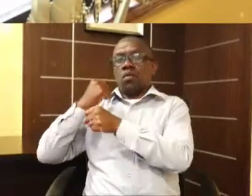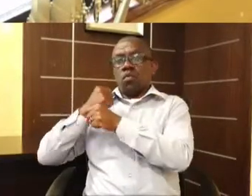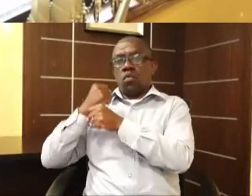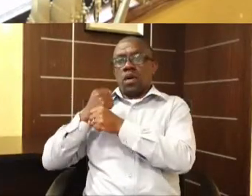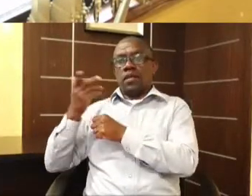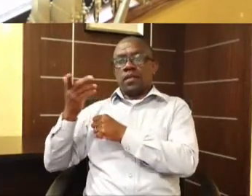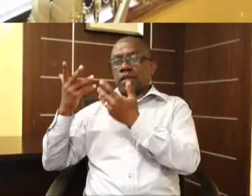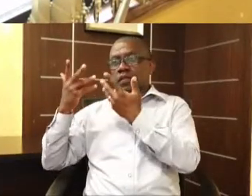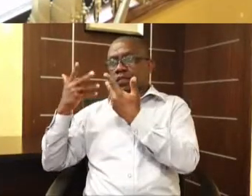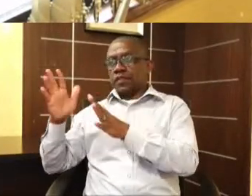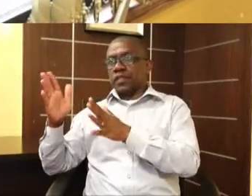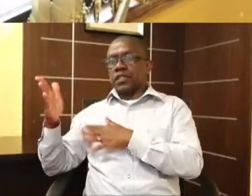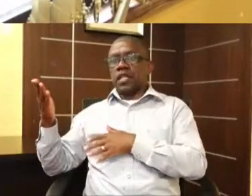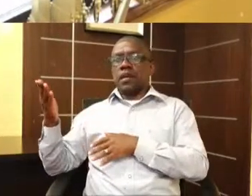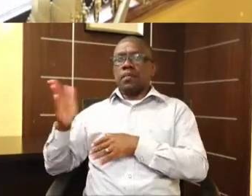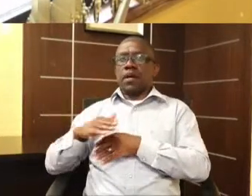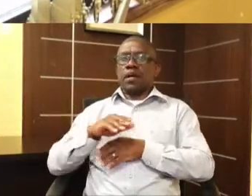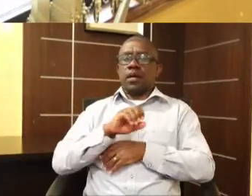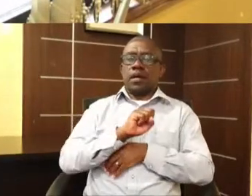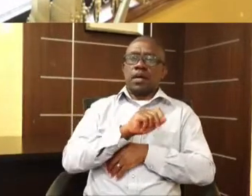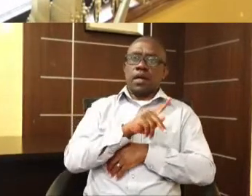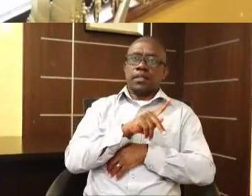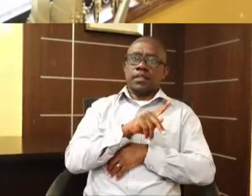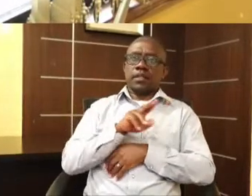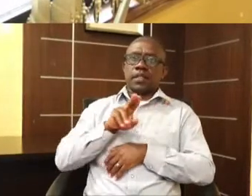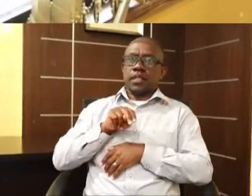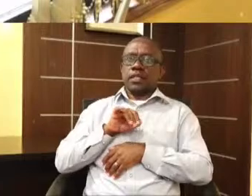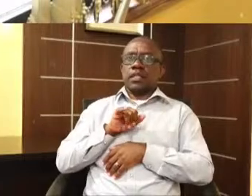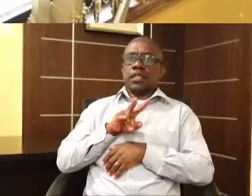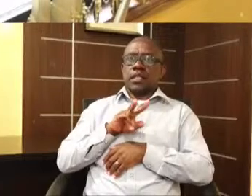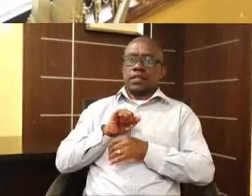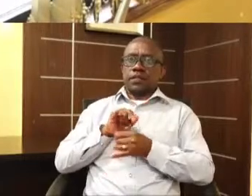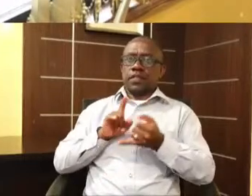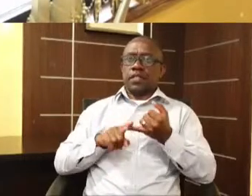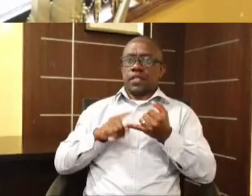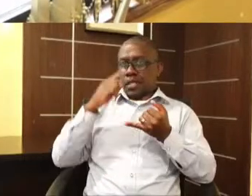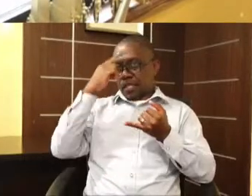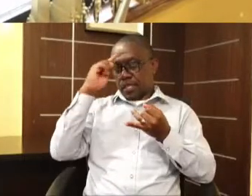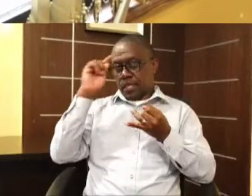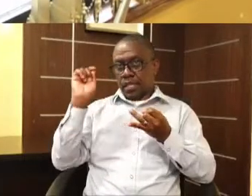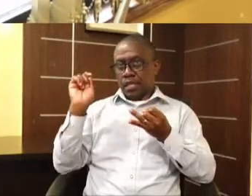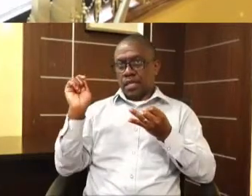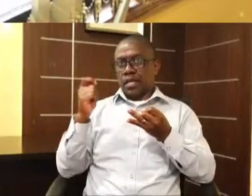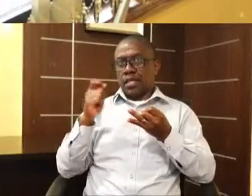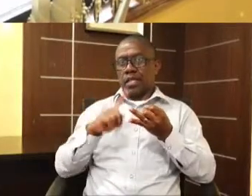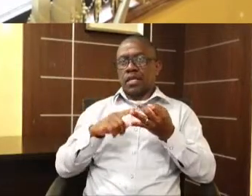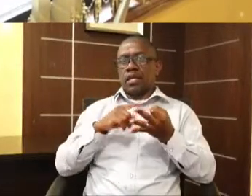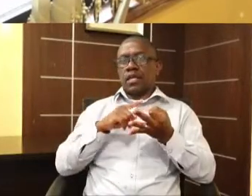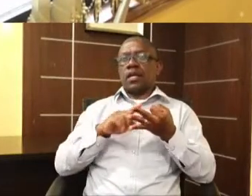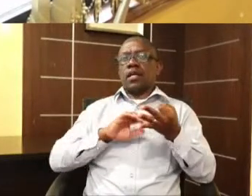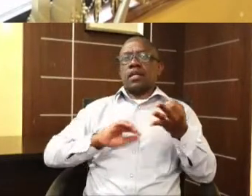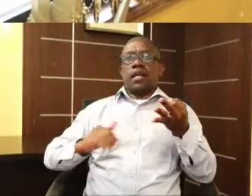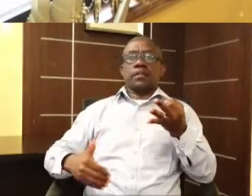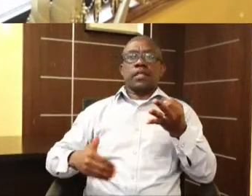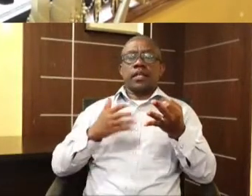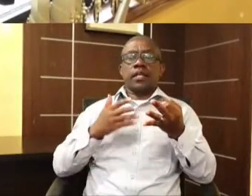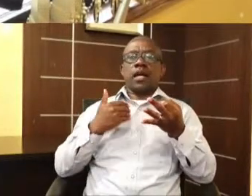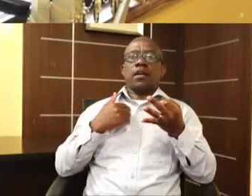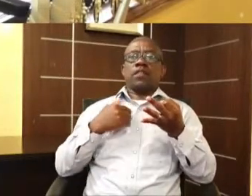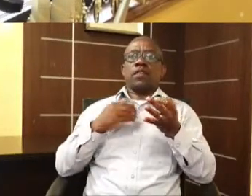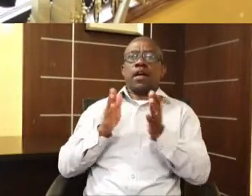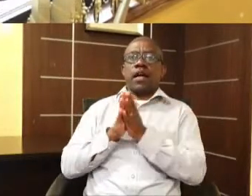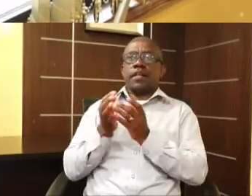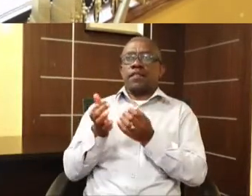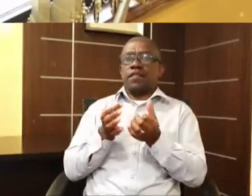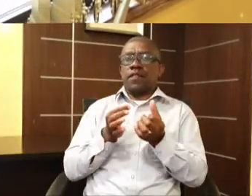So Ask Nivi is in Kenya, India, and Nigeria. We have major projects in India and Nigeria, and a few projects in